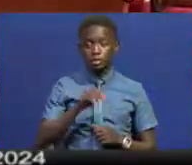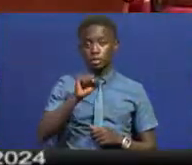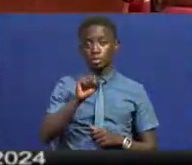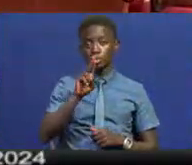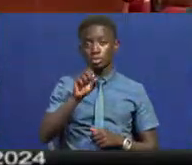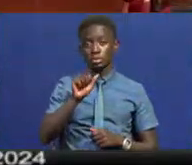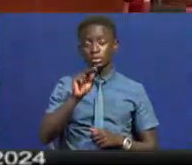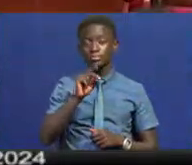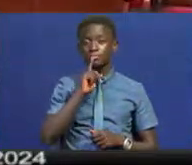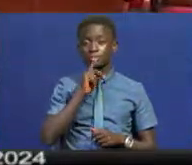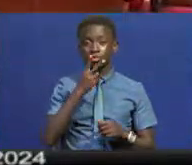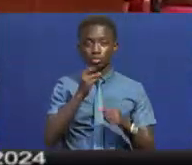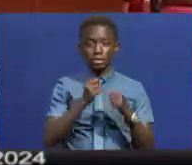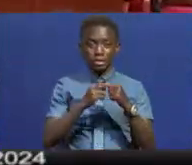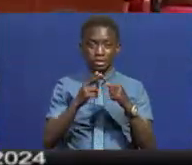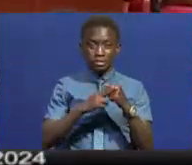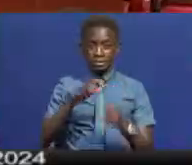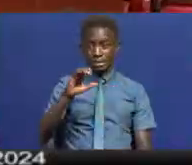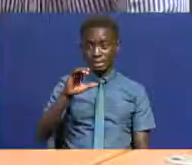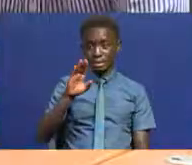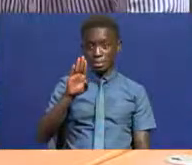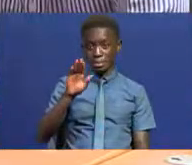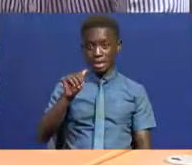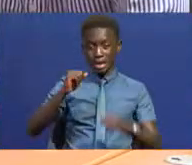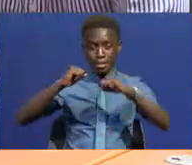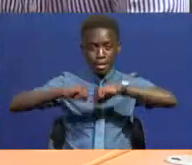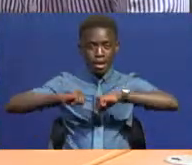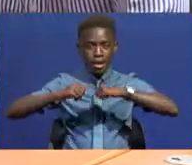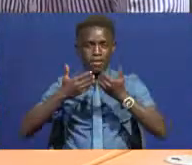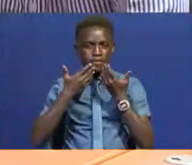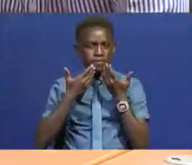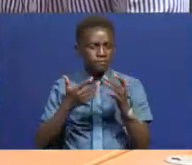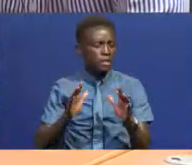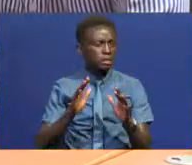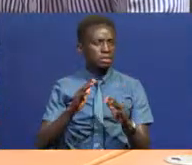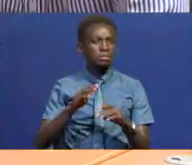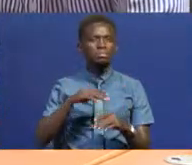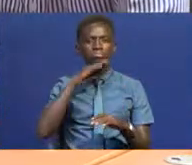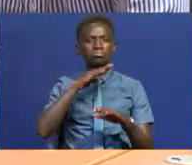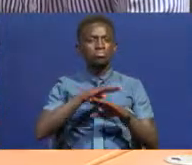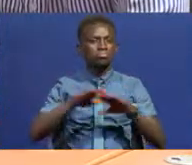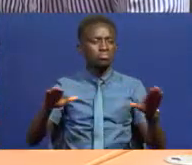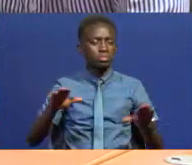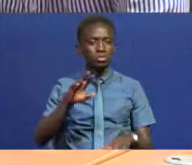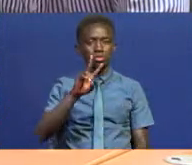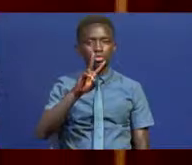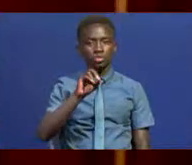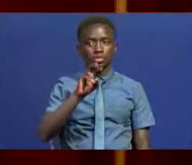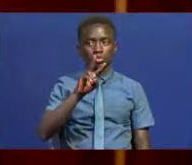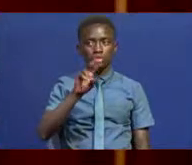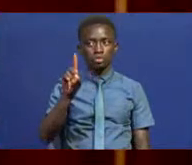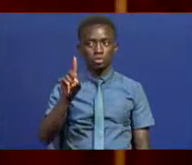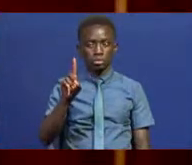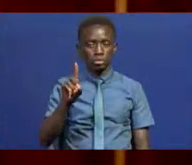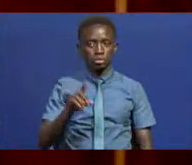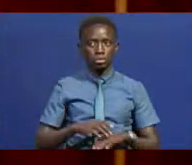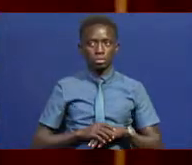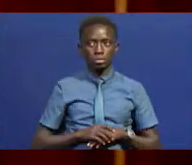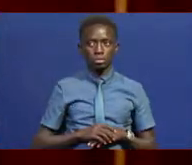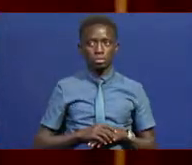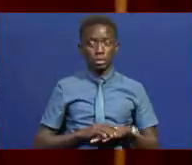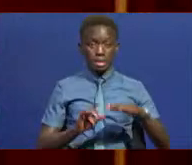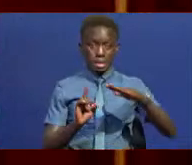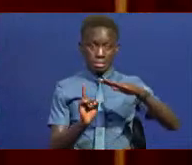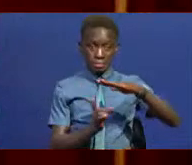CBA expired in 2021, a statement that did not augur well with the KMPDU officials. The ministry is also